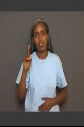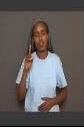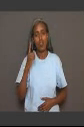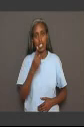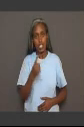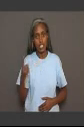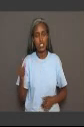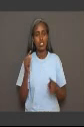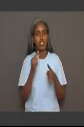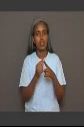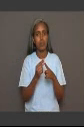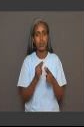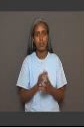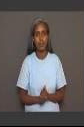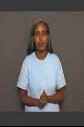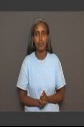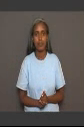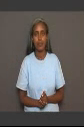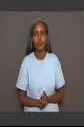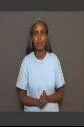derivatives of each term.